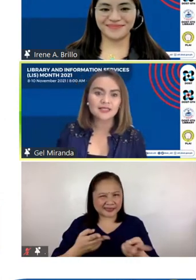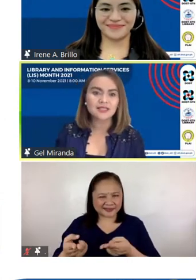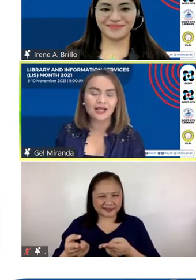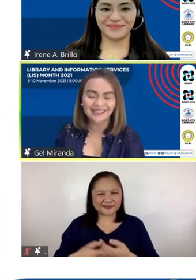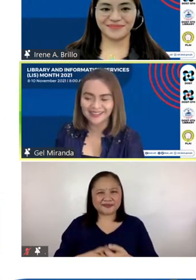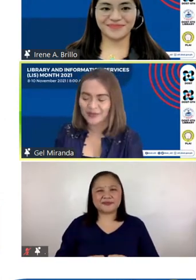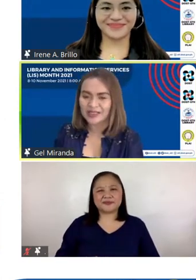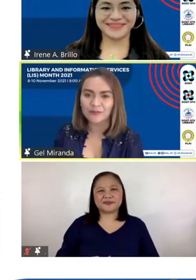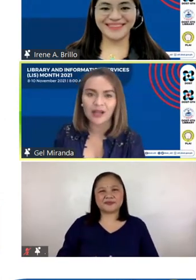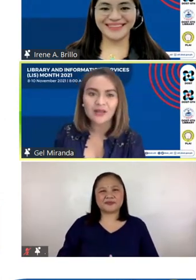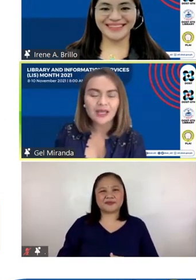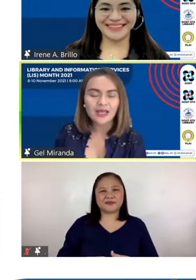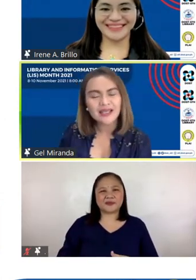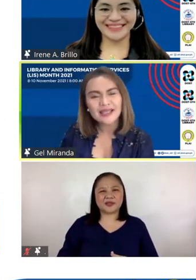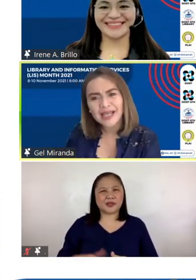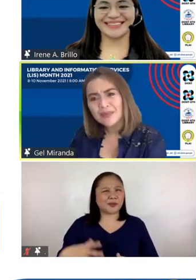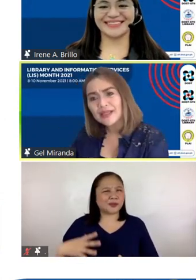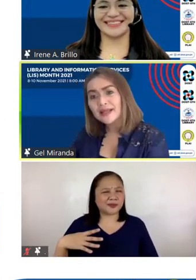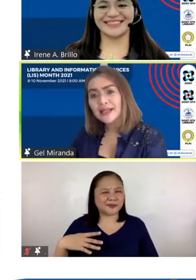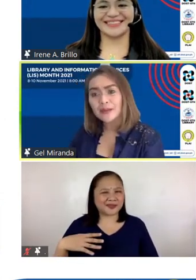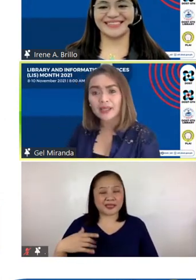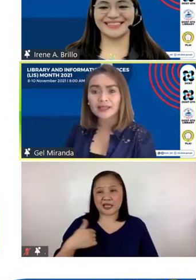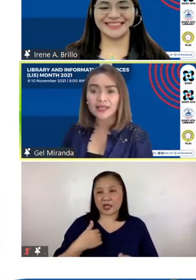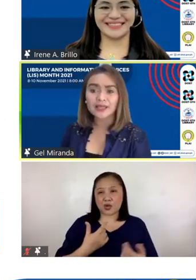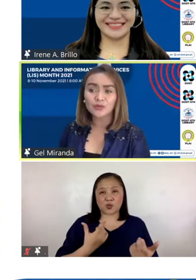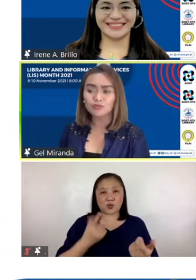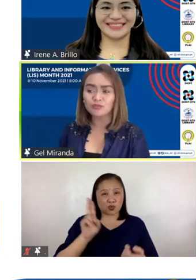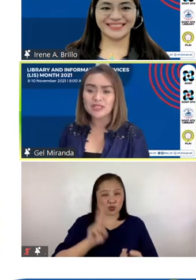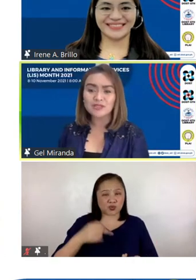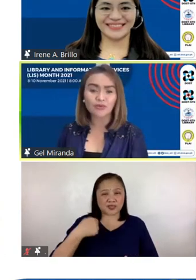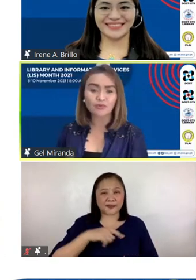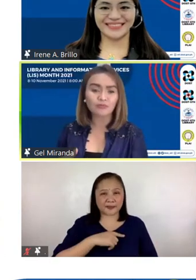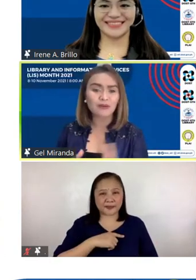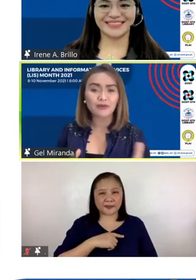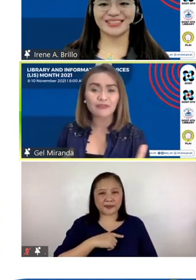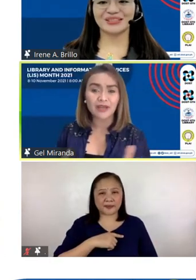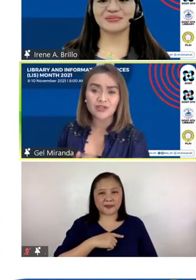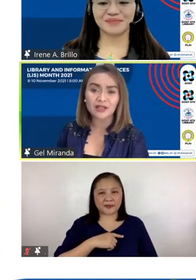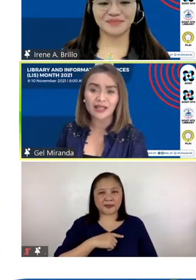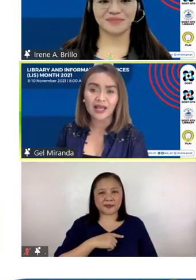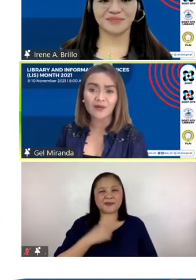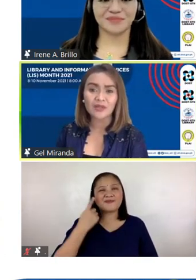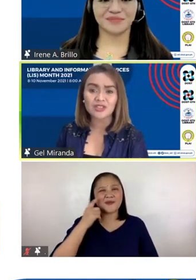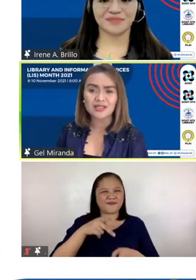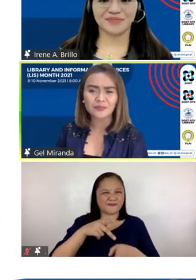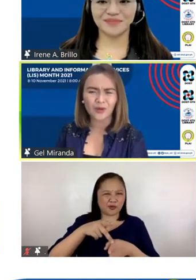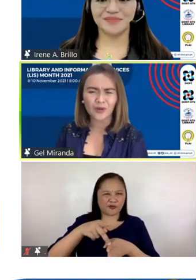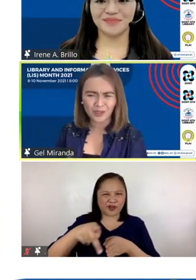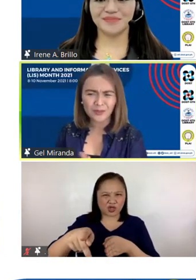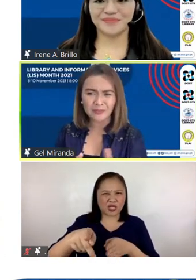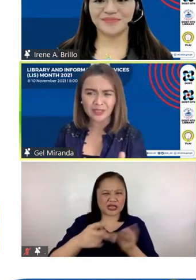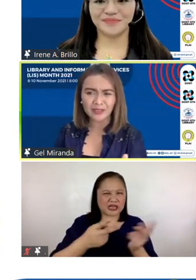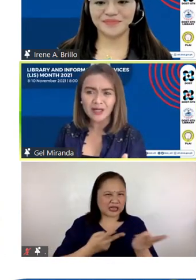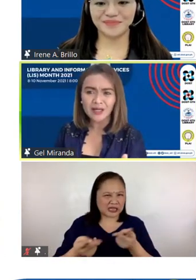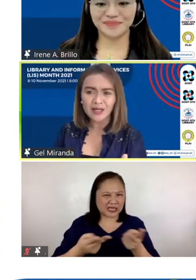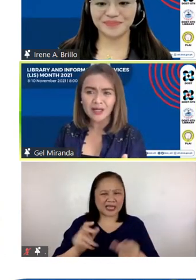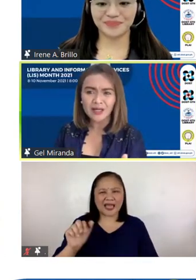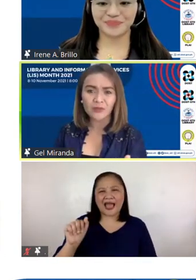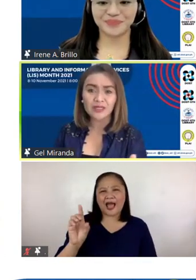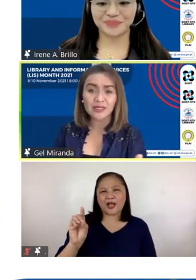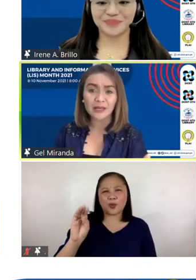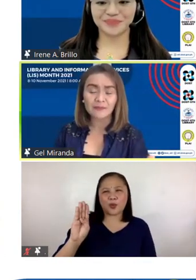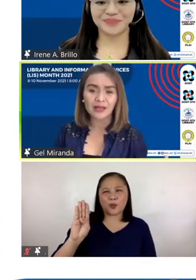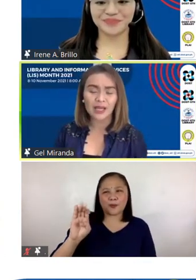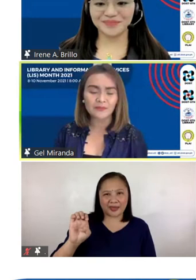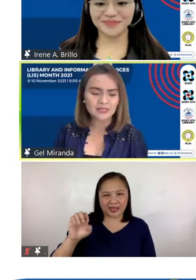Kasi since, wait lang po ah, ang ginagamit talaga namin ay yung mismong pang-professional na, which is the Adobe Premiere. Tama